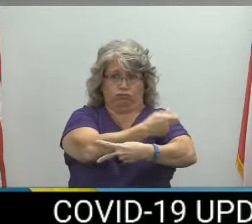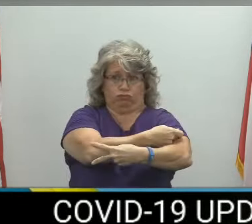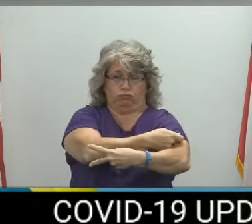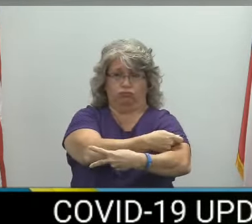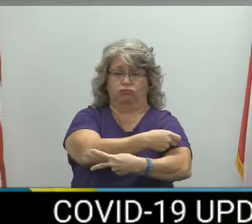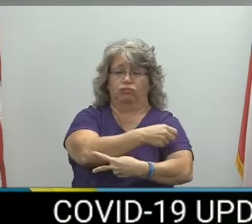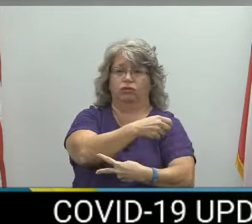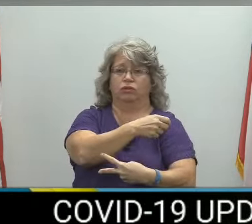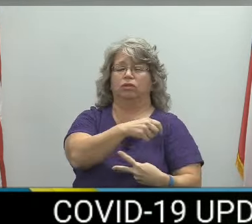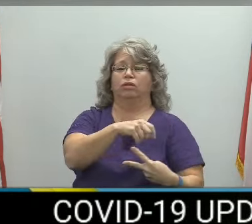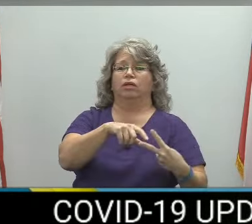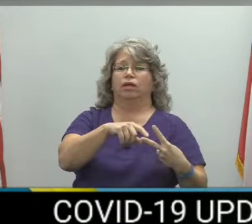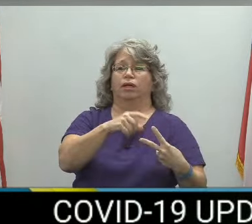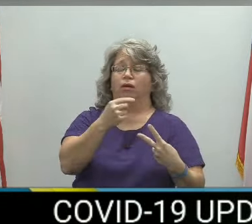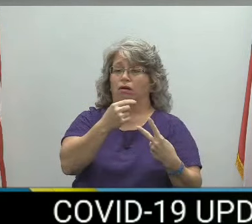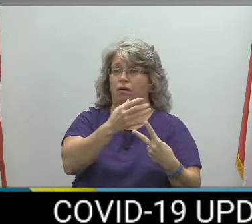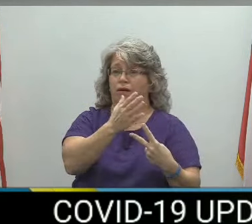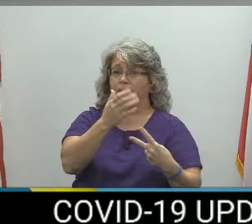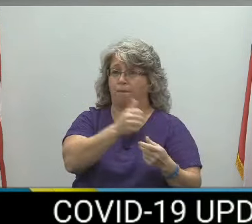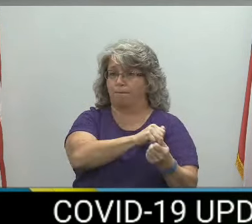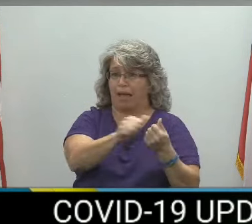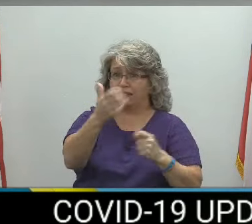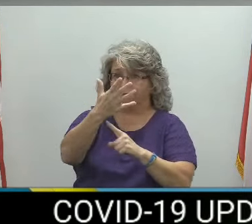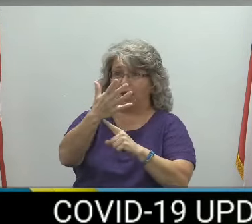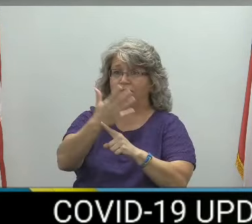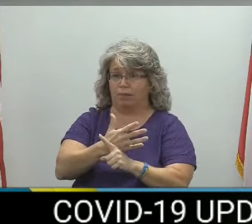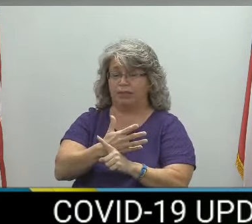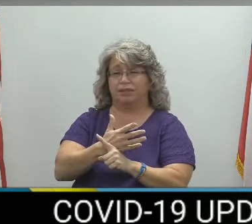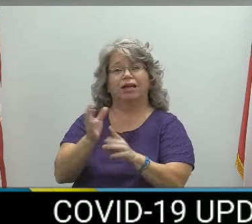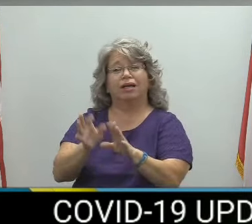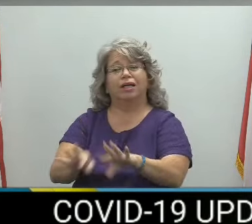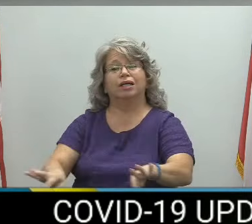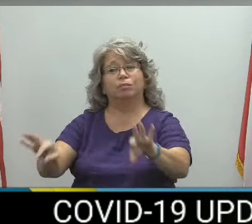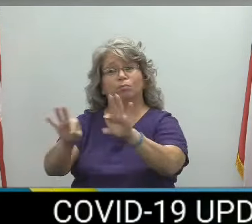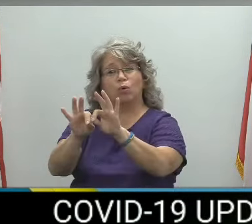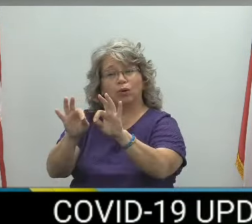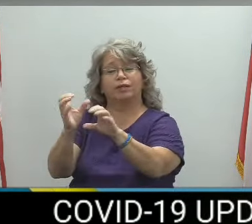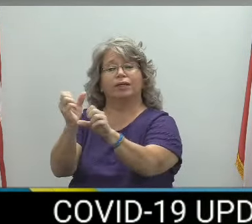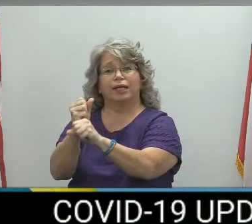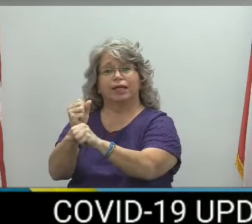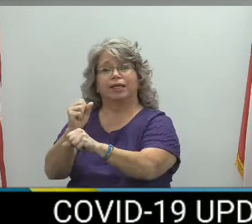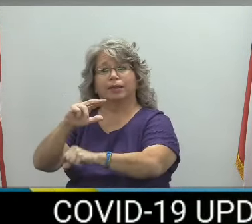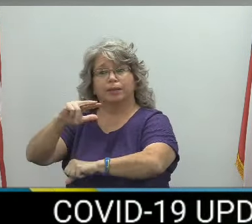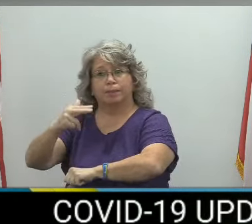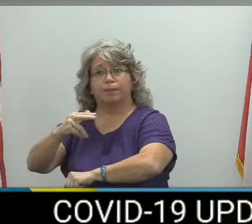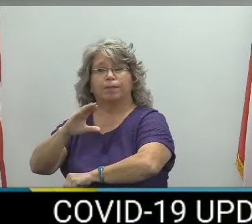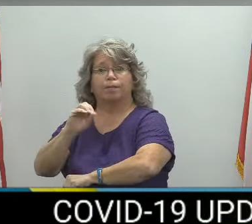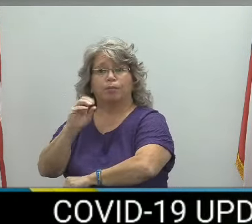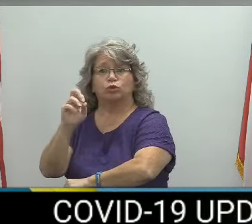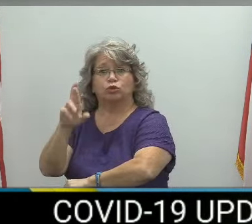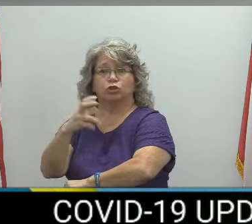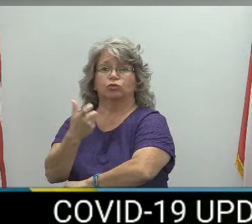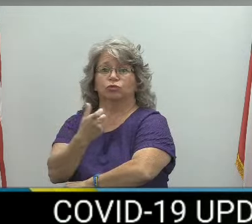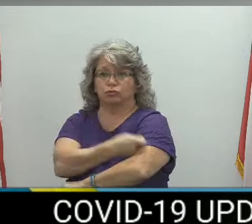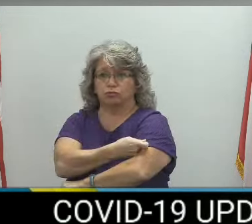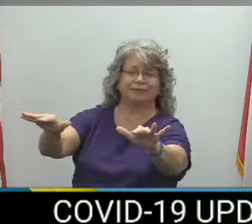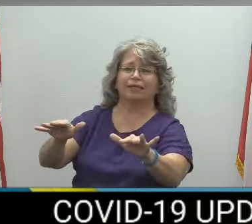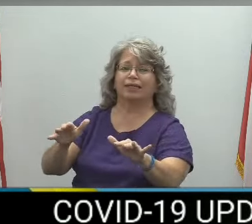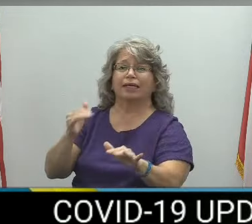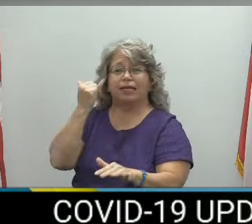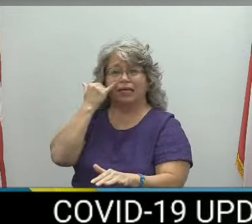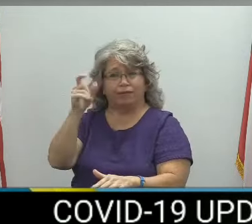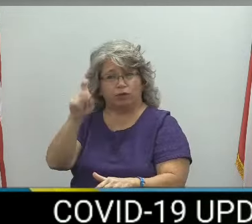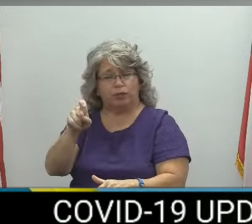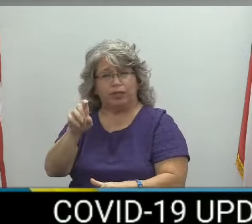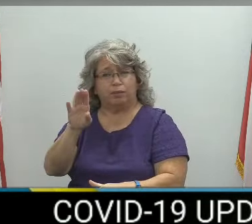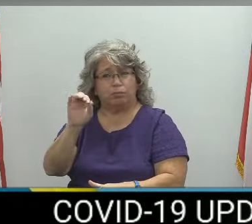been 5 months later, it's really important that you get that booster, because that actually gives you that additional protection that you need into